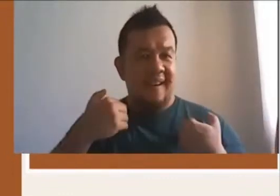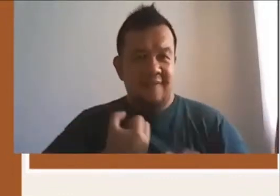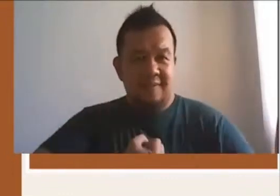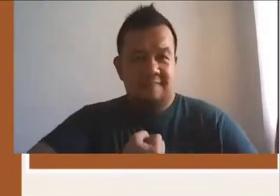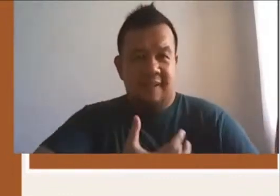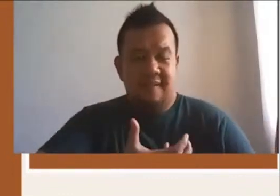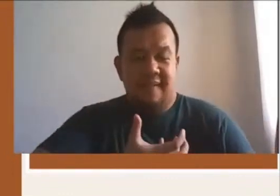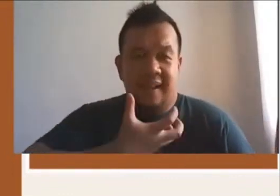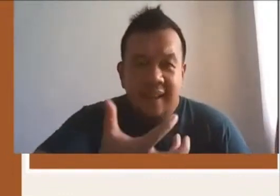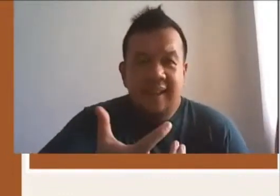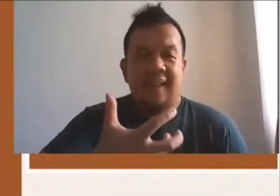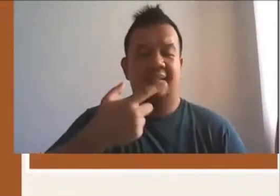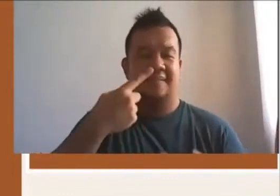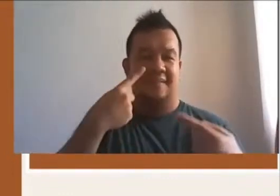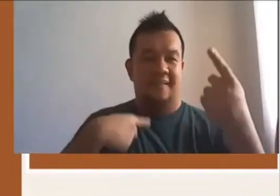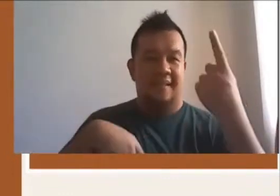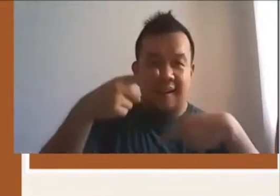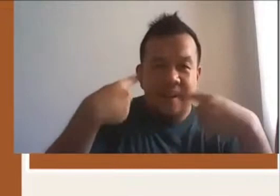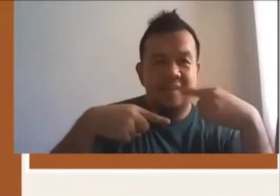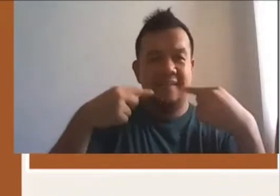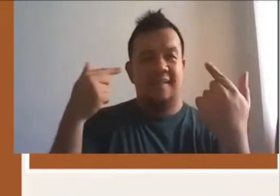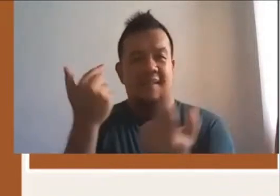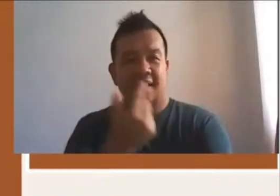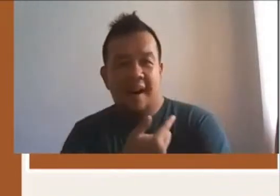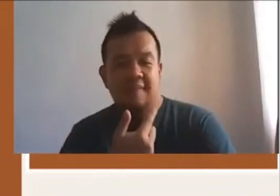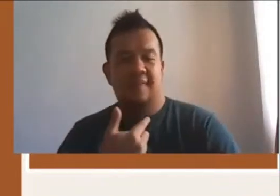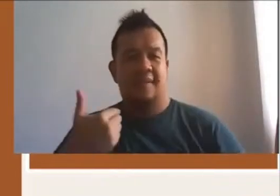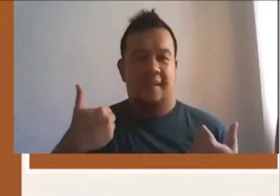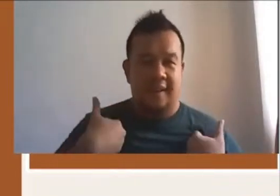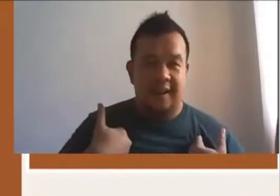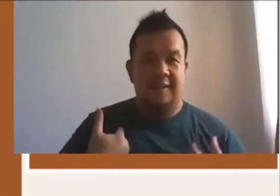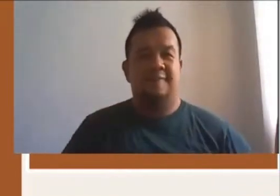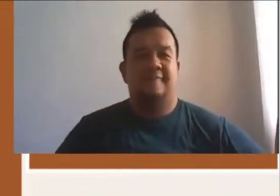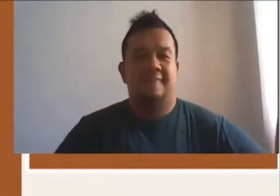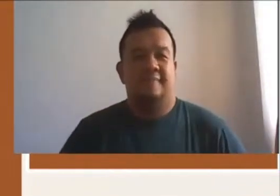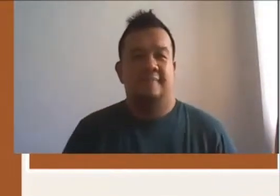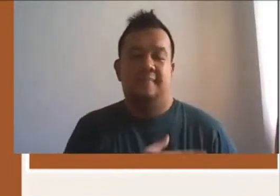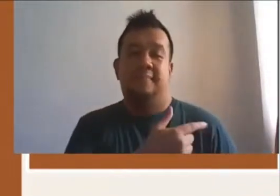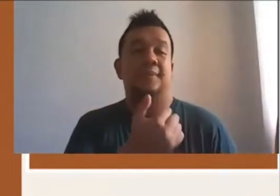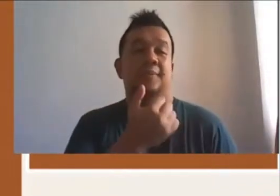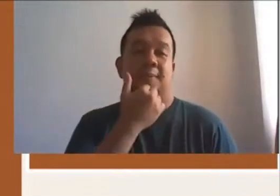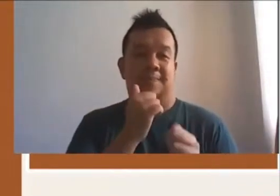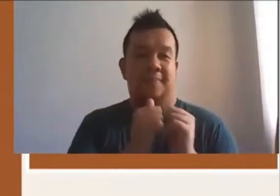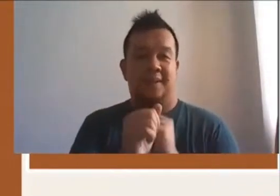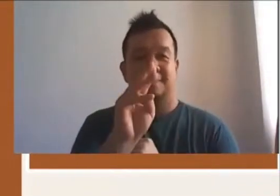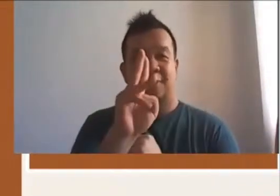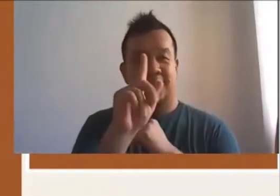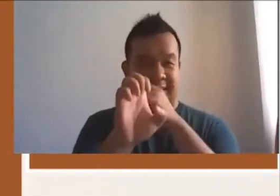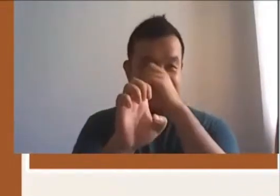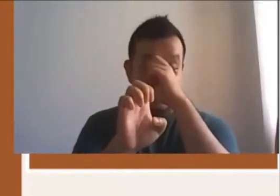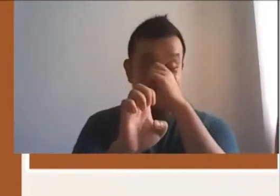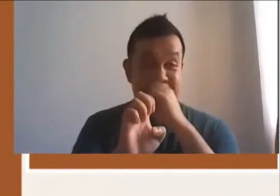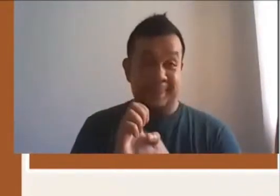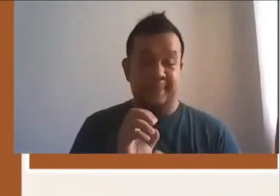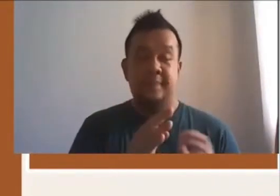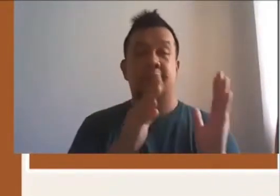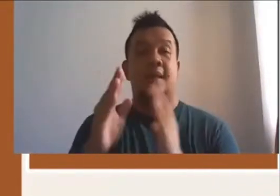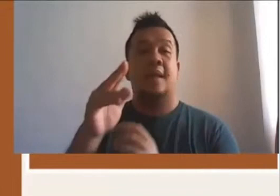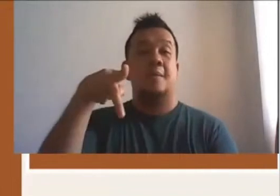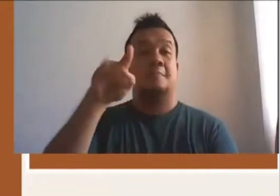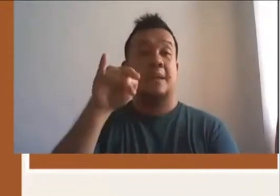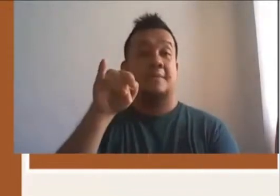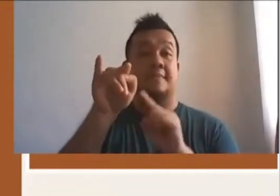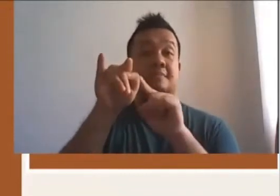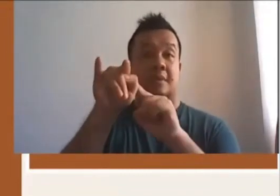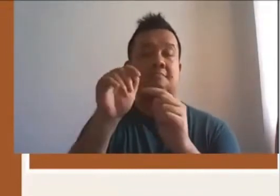voices. We can laugh. When we sign, sometimes we have voices. Yung pipe naman, kasi in our language, yan yung common na term. Kasi ang English